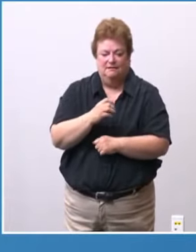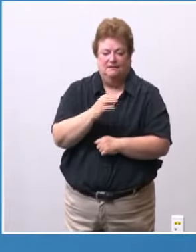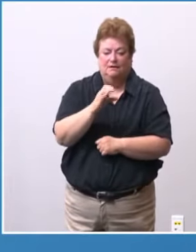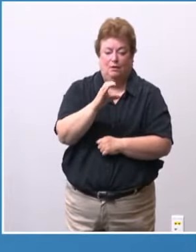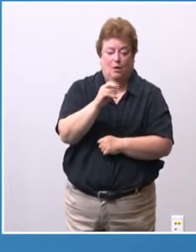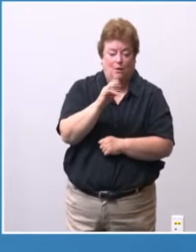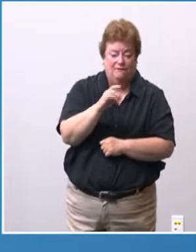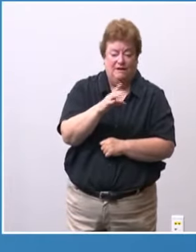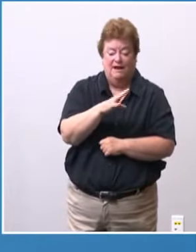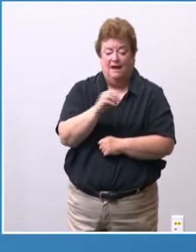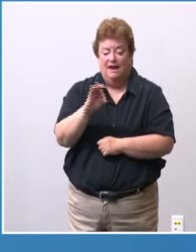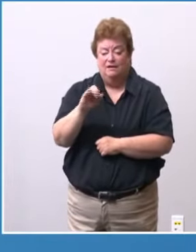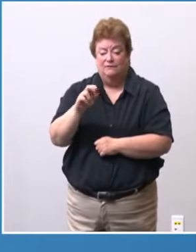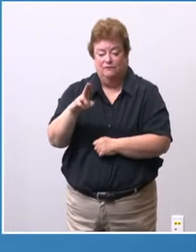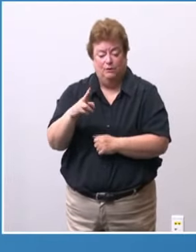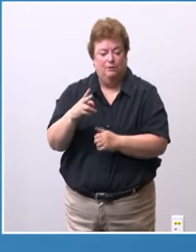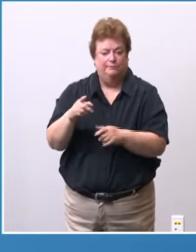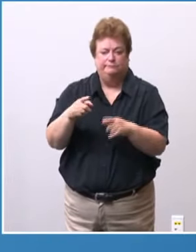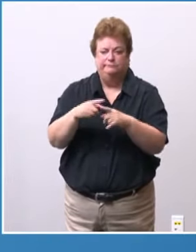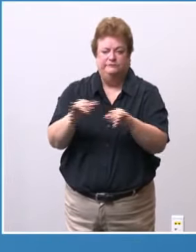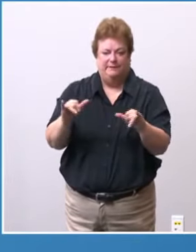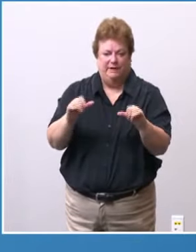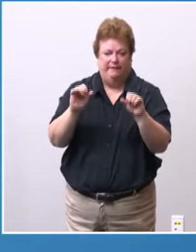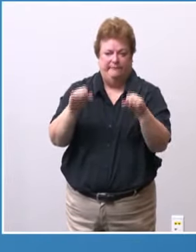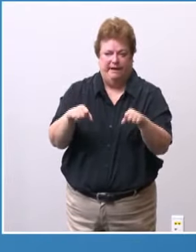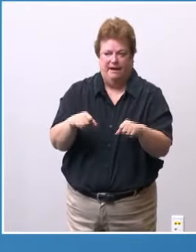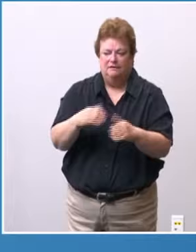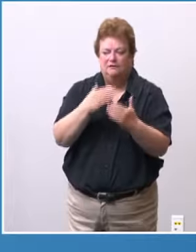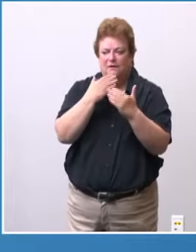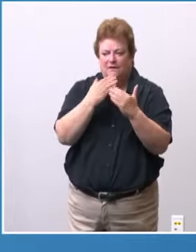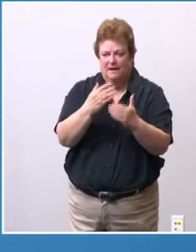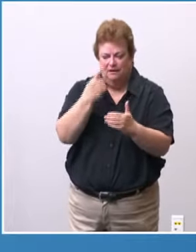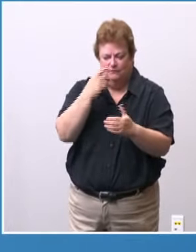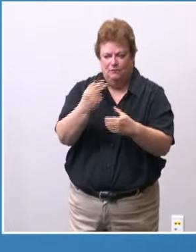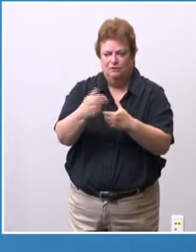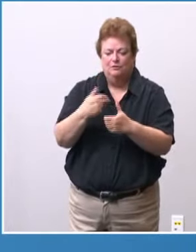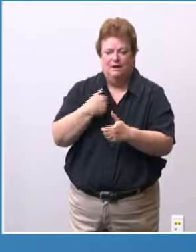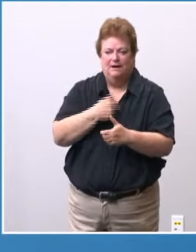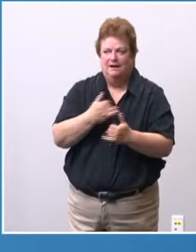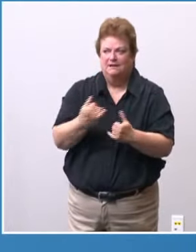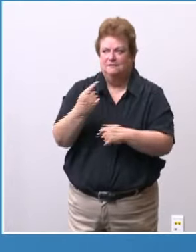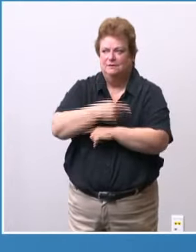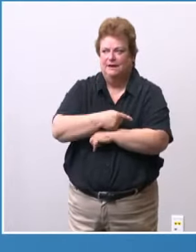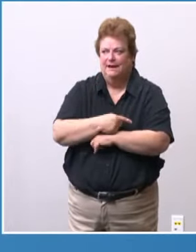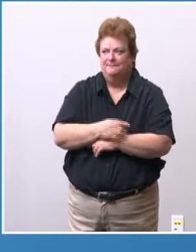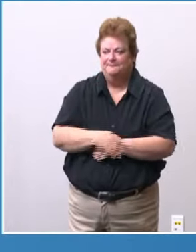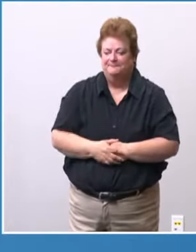your COVID vaccine at the same time. Thanks again for joining us today.